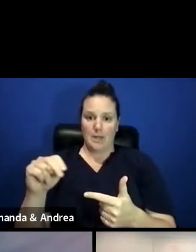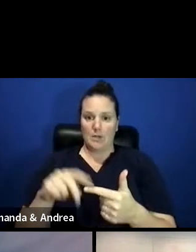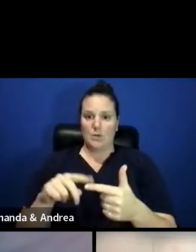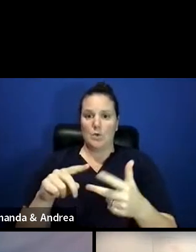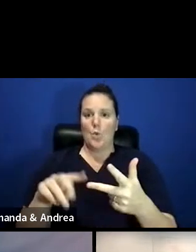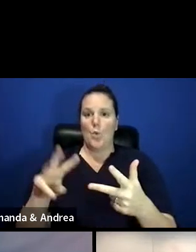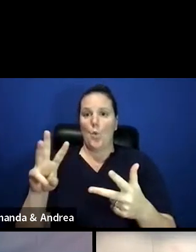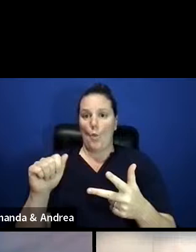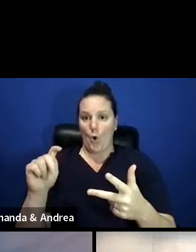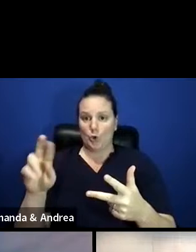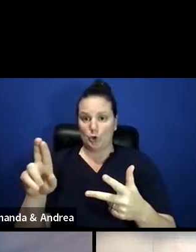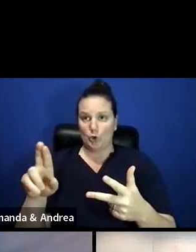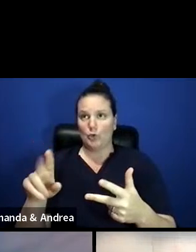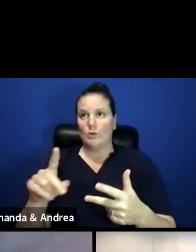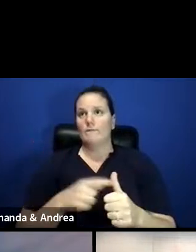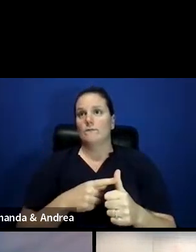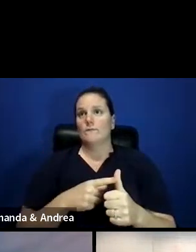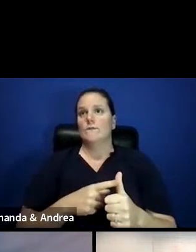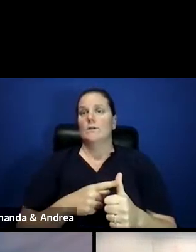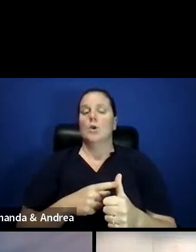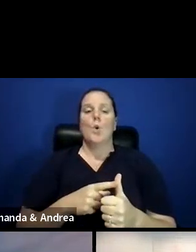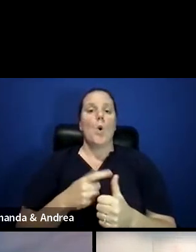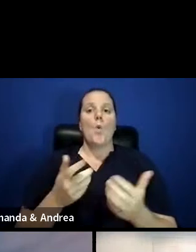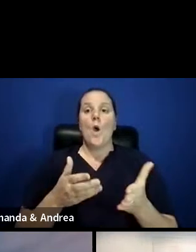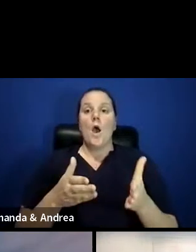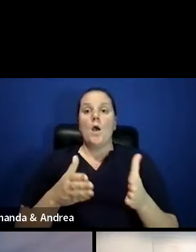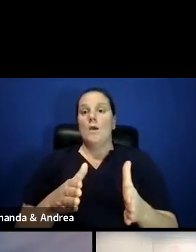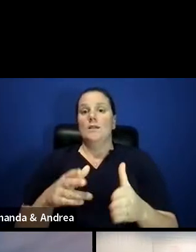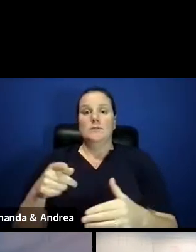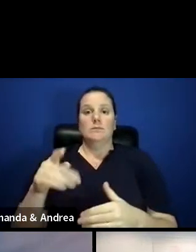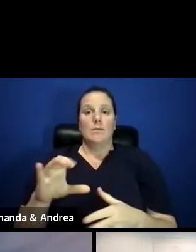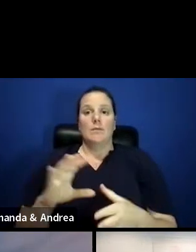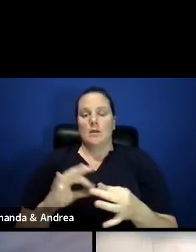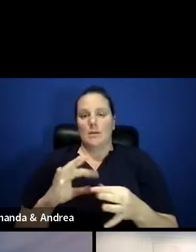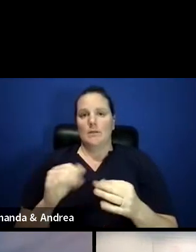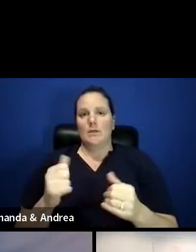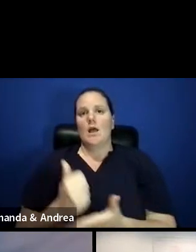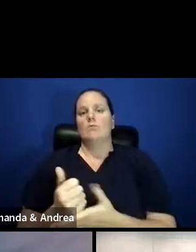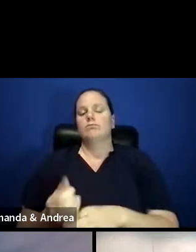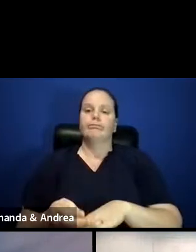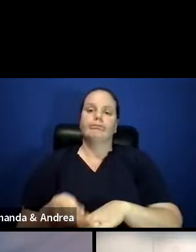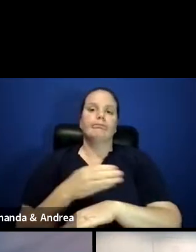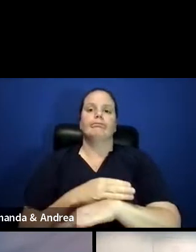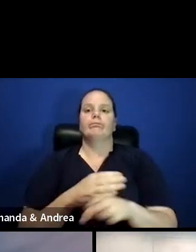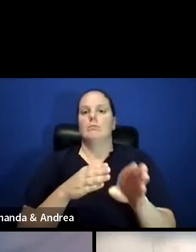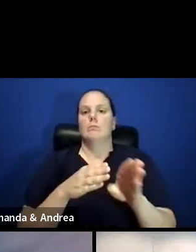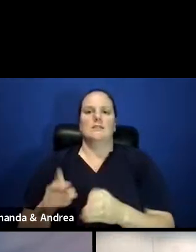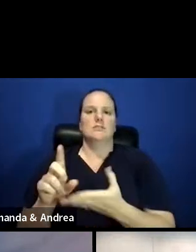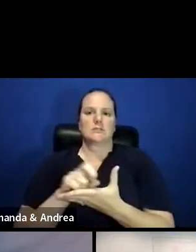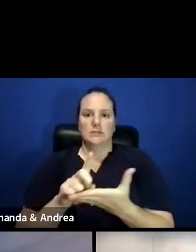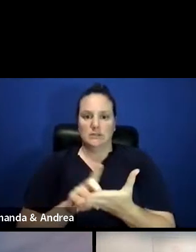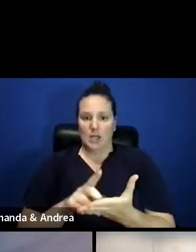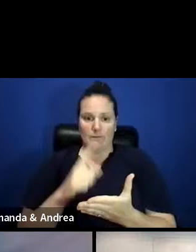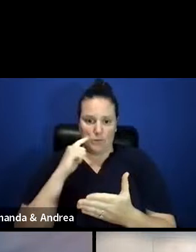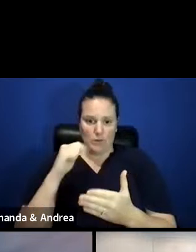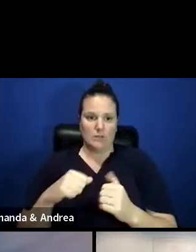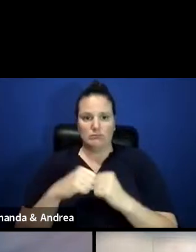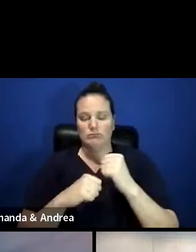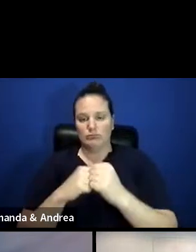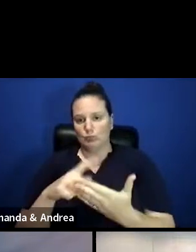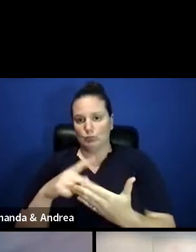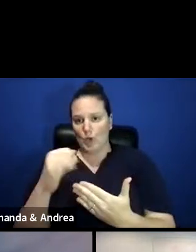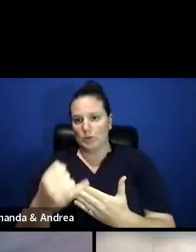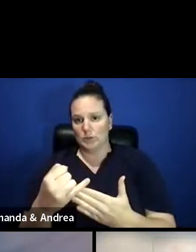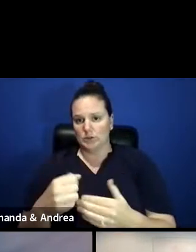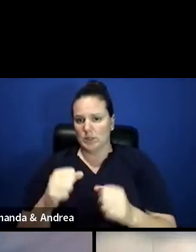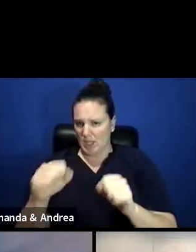one of this question is, in what ways can public comments enhance the planning and design of infrastructure projects? And part two is,